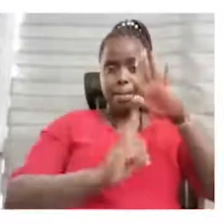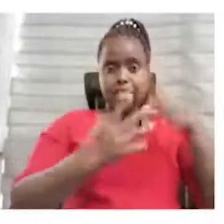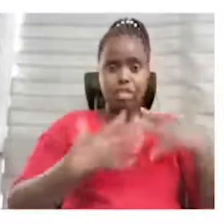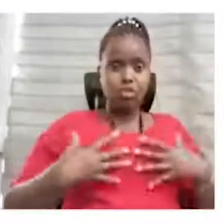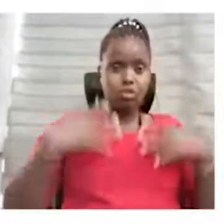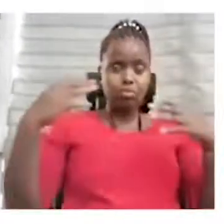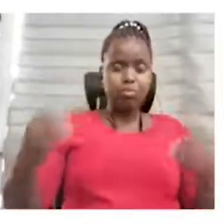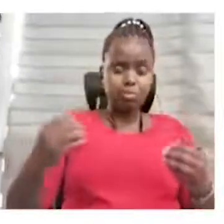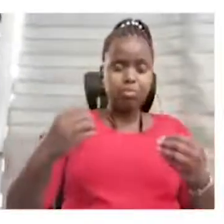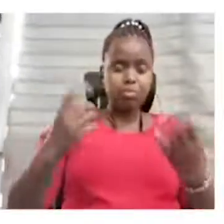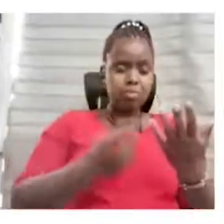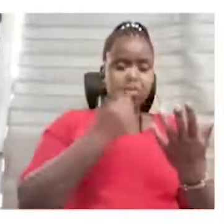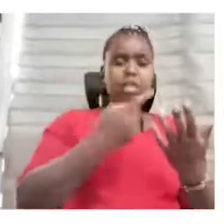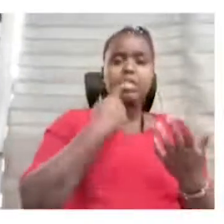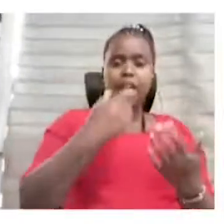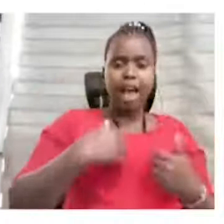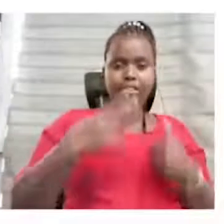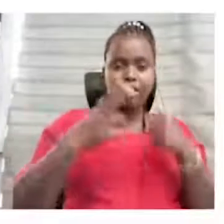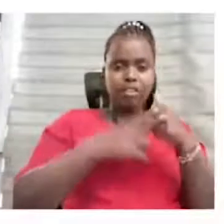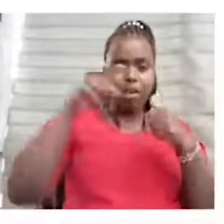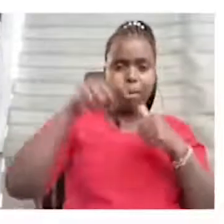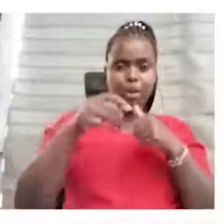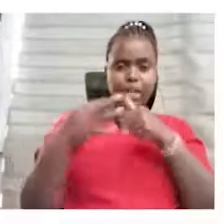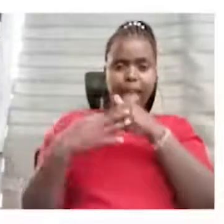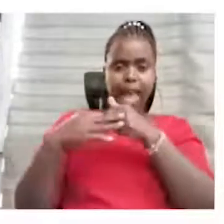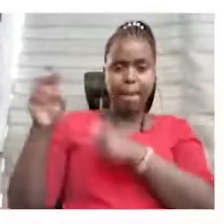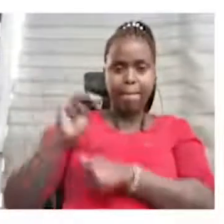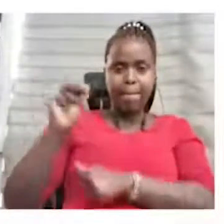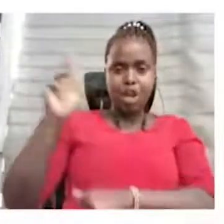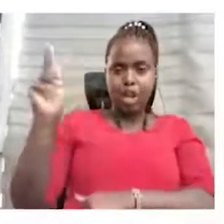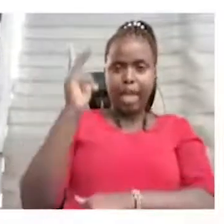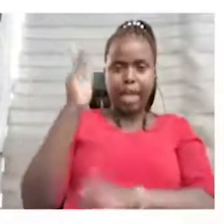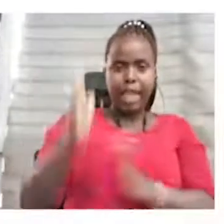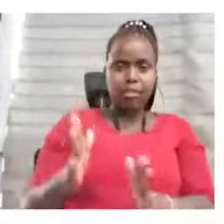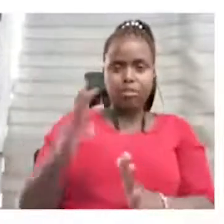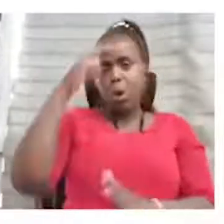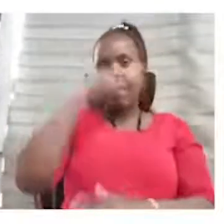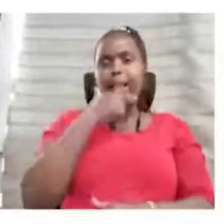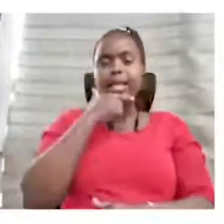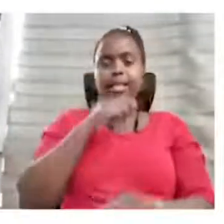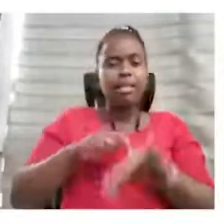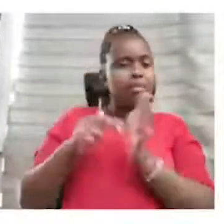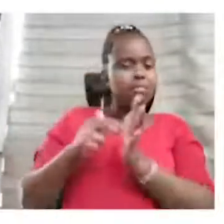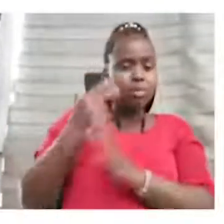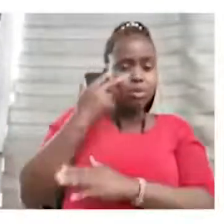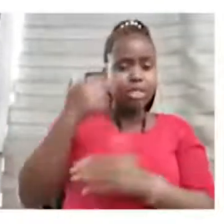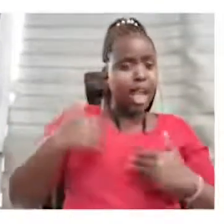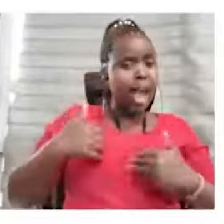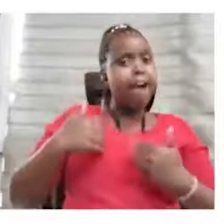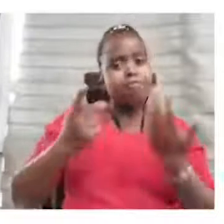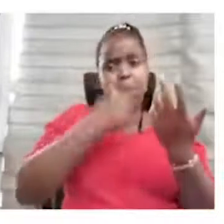saying there's 7.8 million Kenyans who are visually impaired. So you can see there's a big population that is